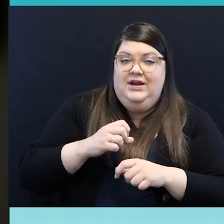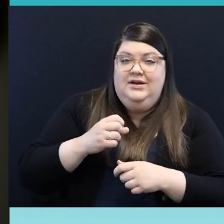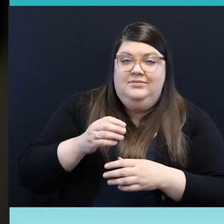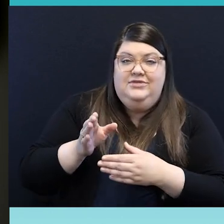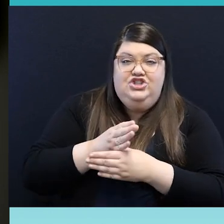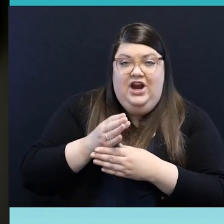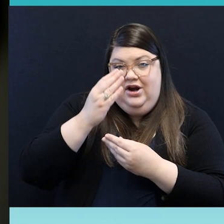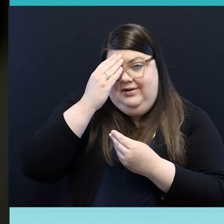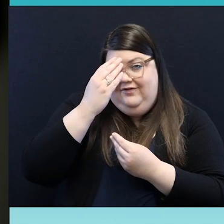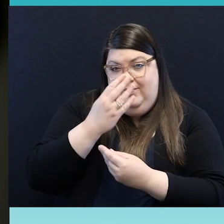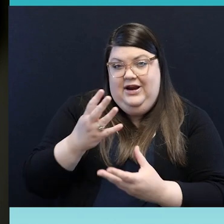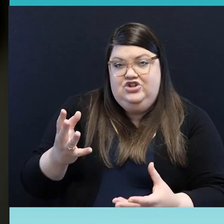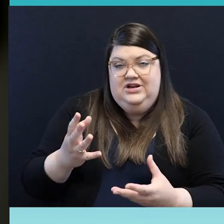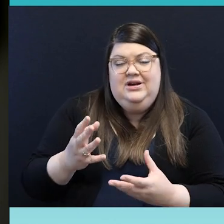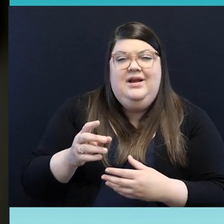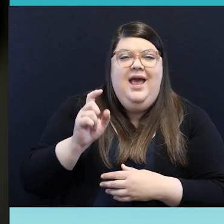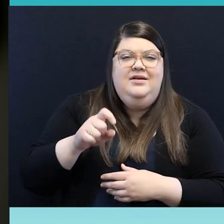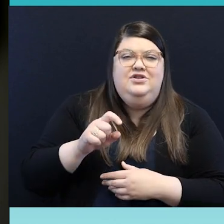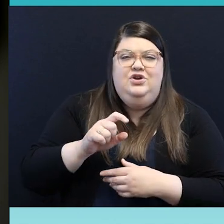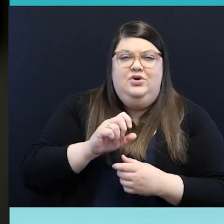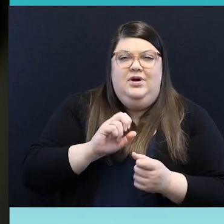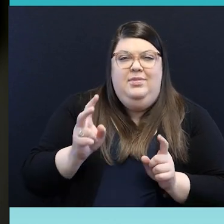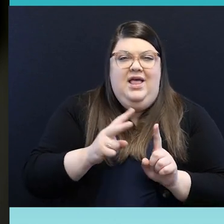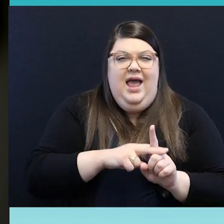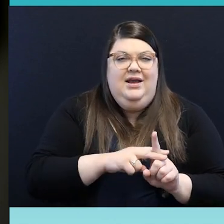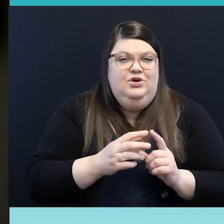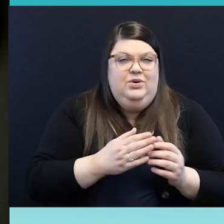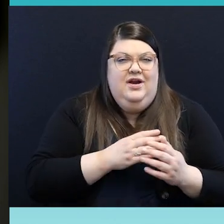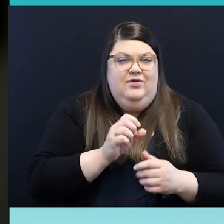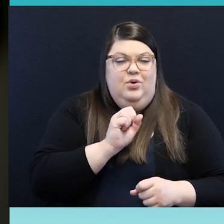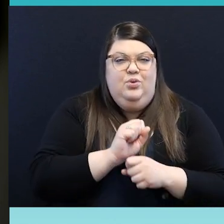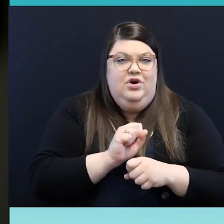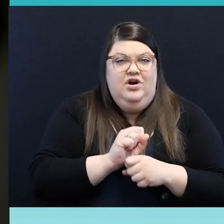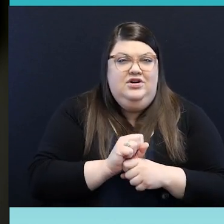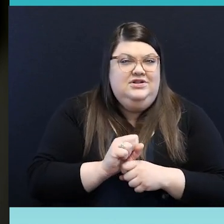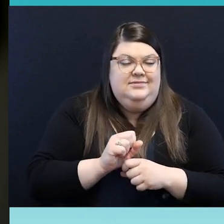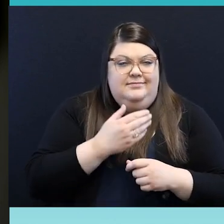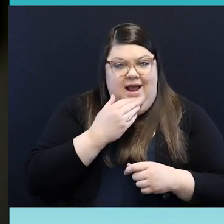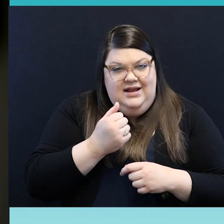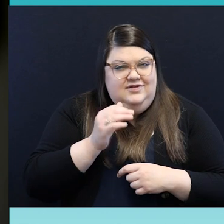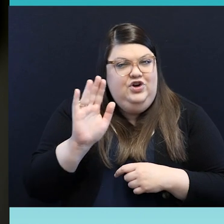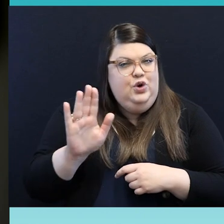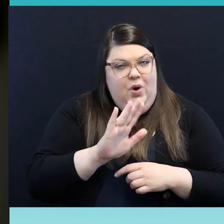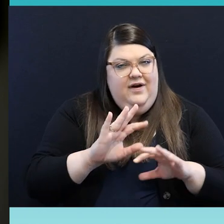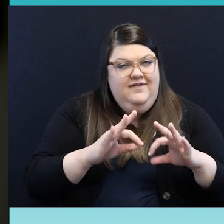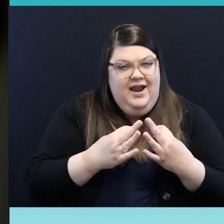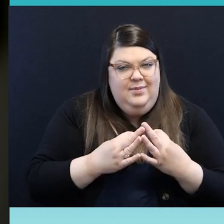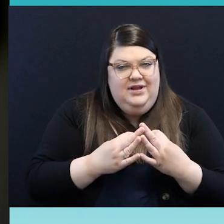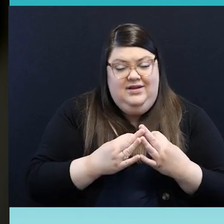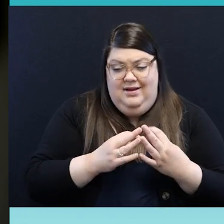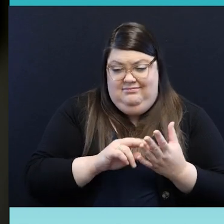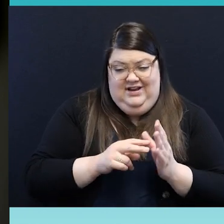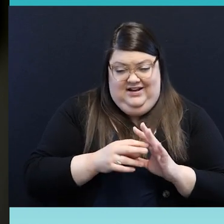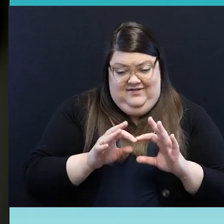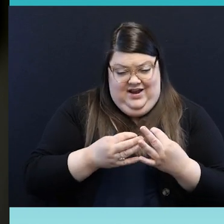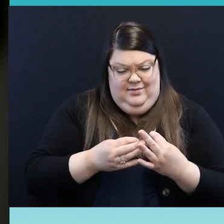know, it really has to be translated into what works for, you know, your family structure. And when I say family, that